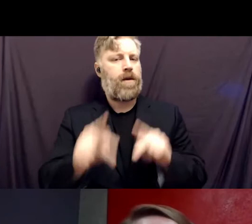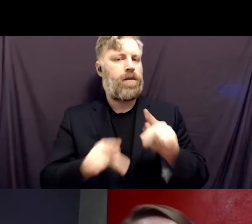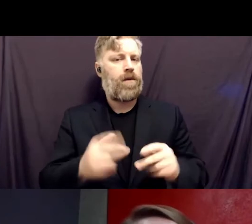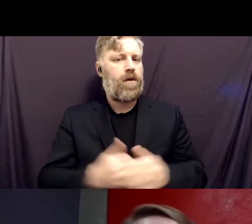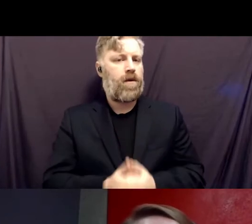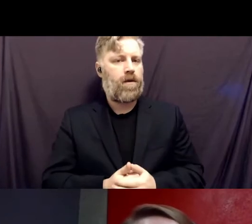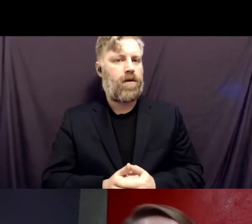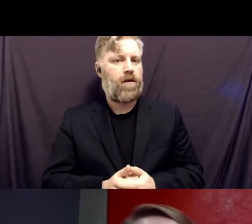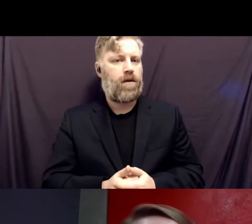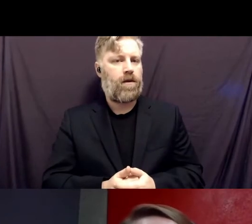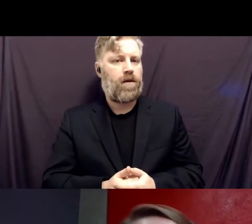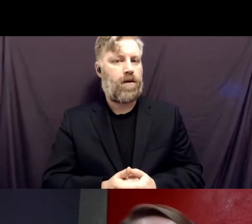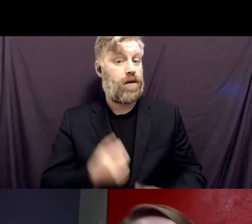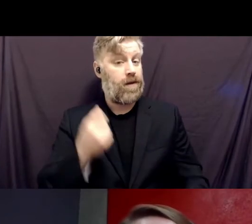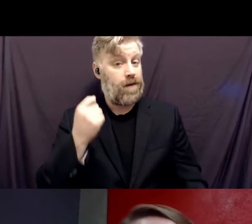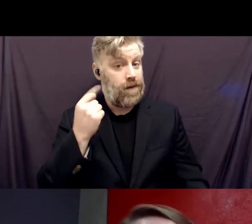the